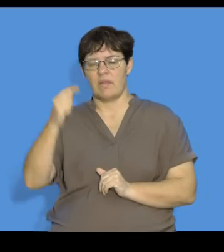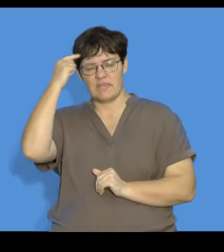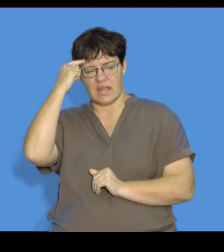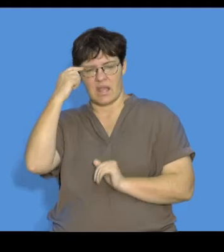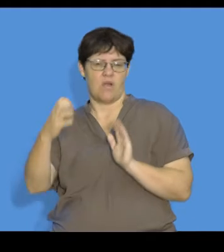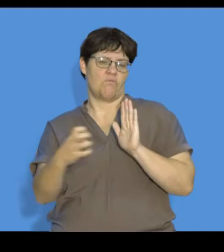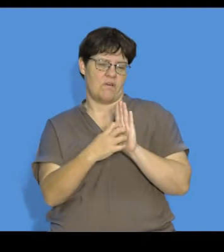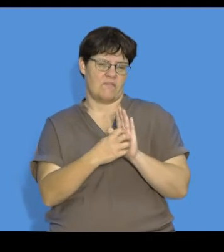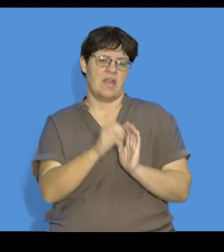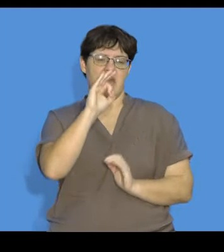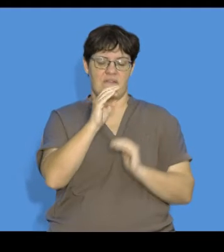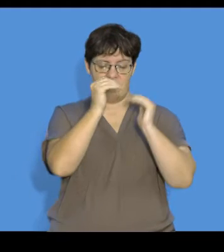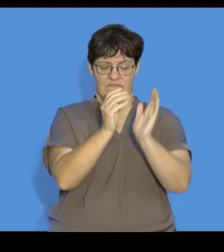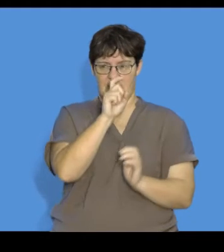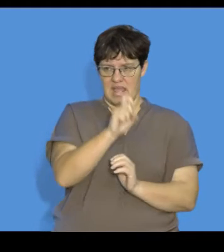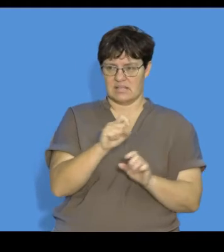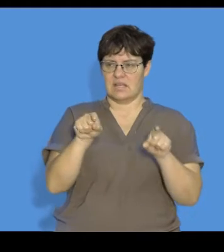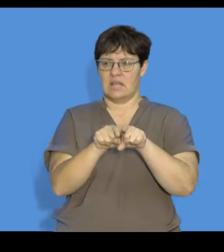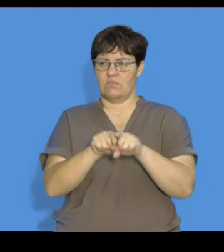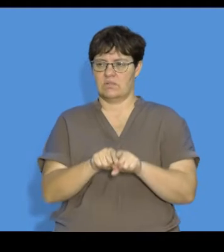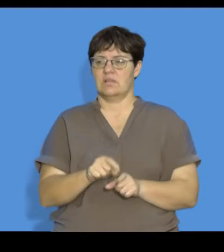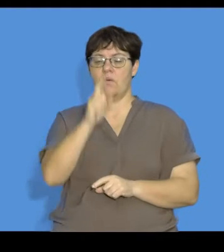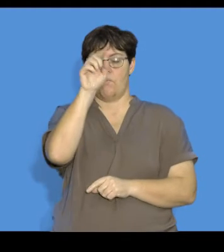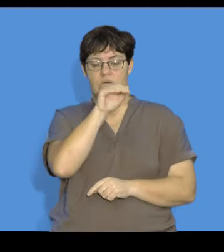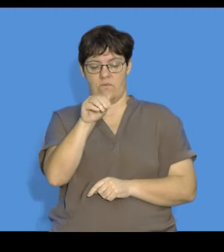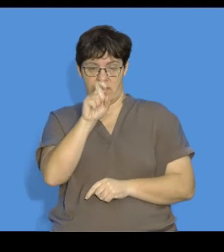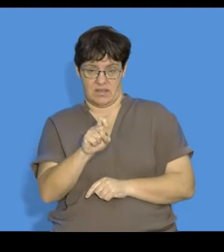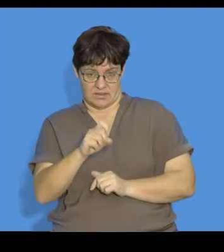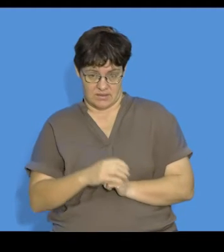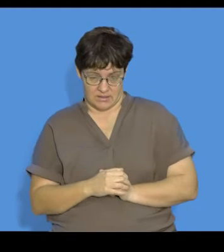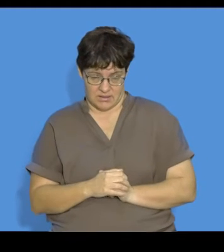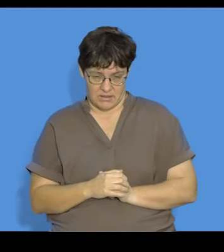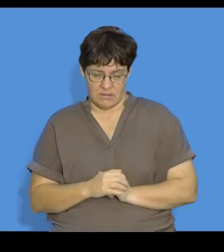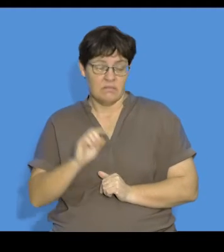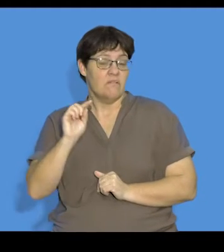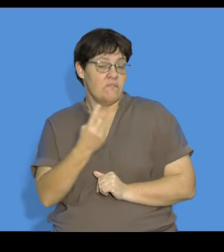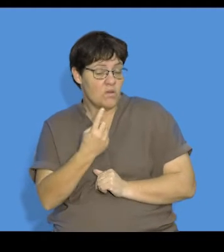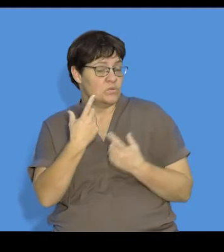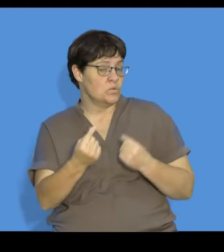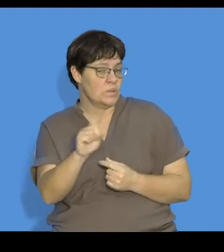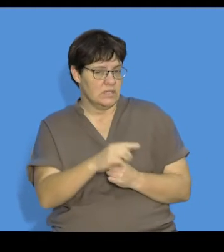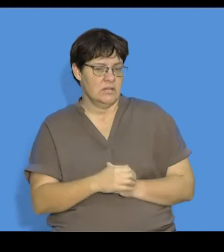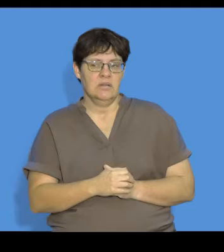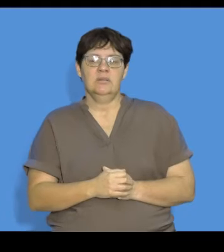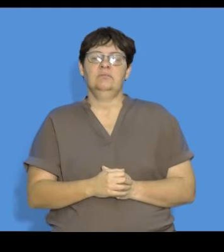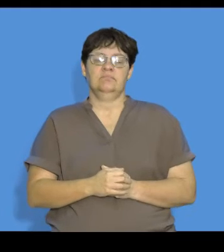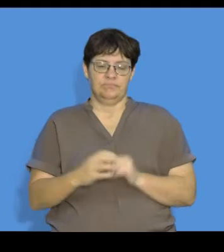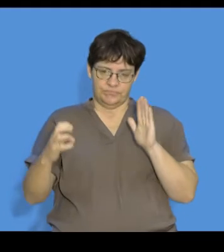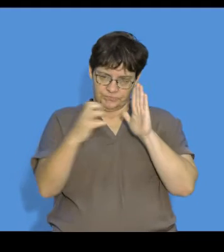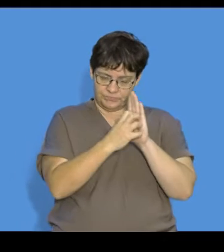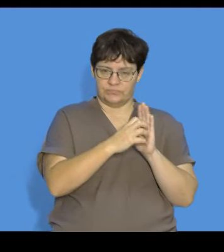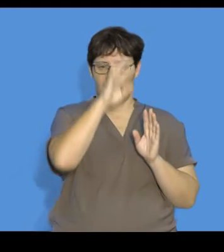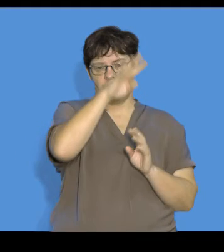x is equals to 1 over x. First thing I want us to do is to draw the graph. To draw the